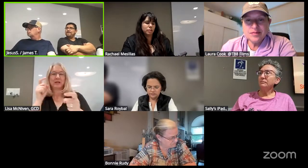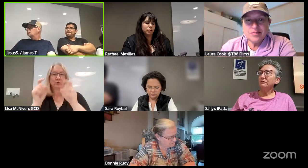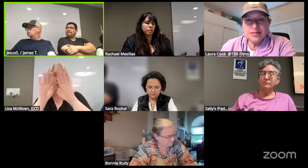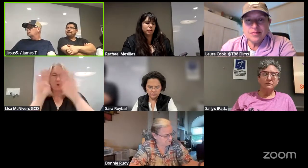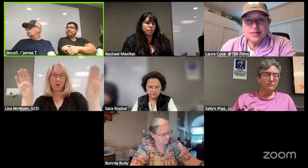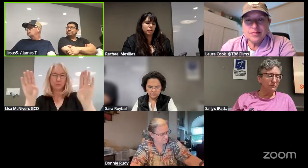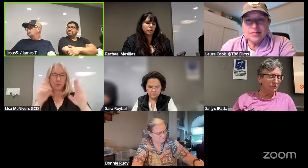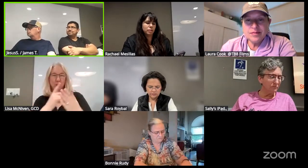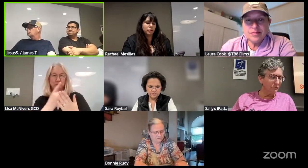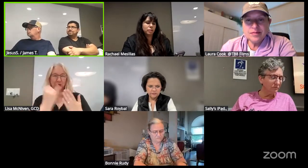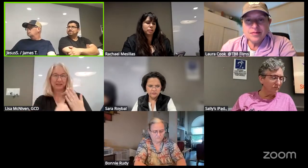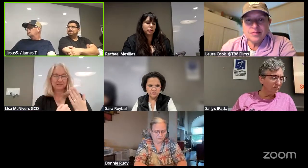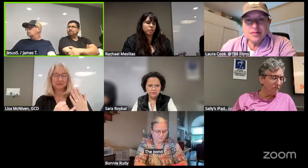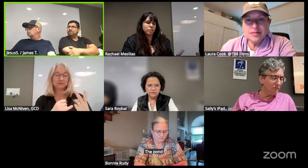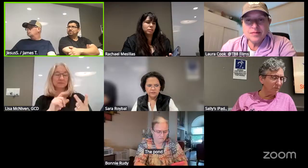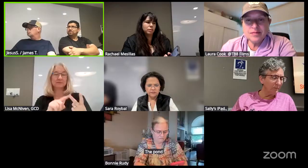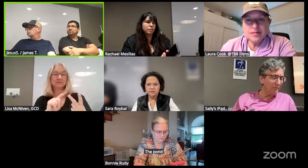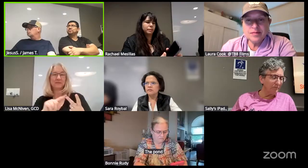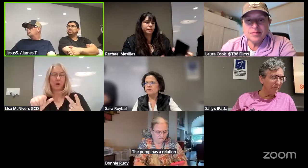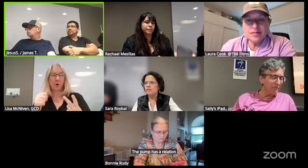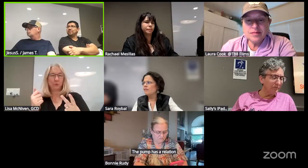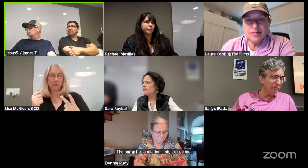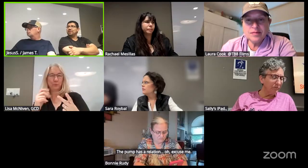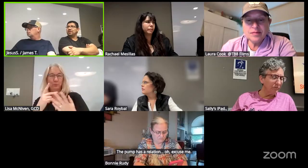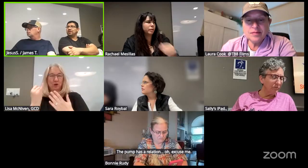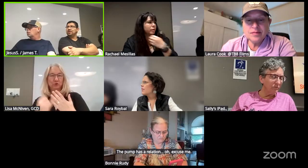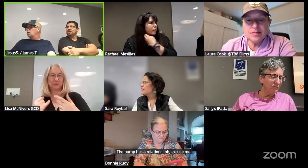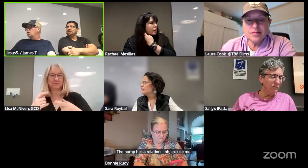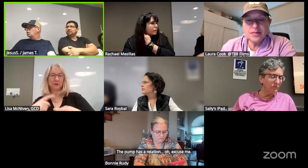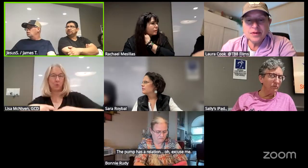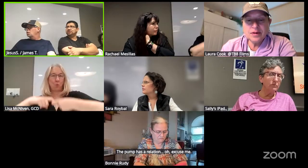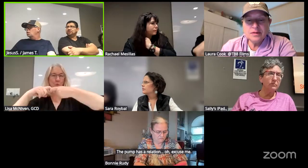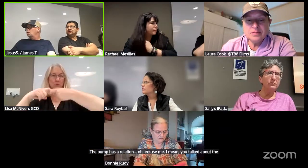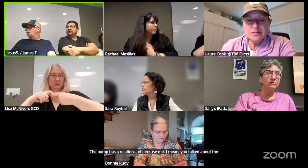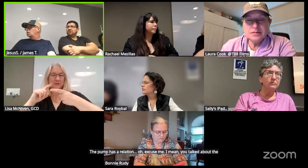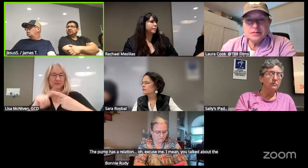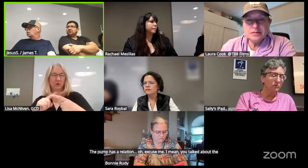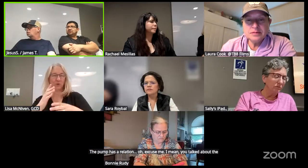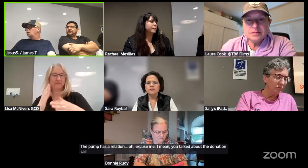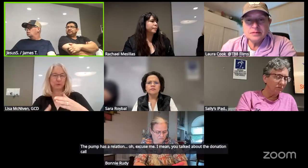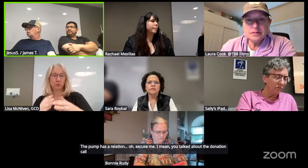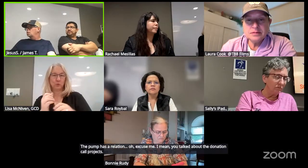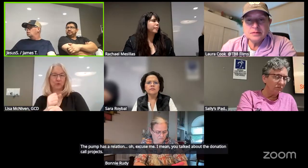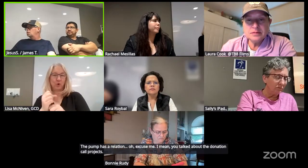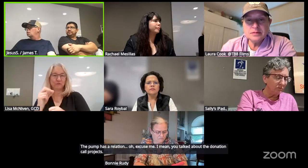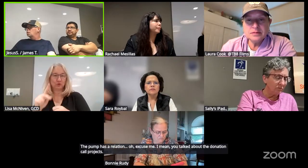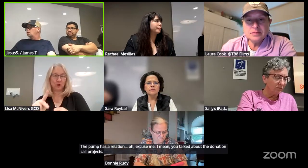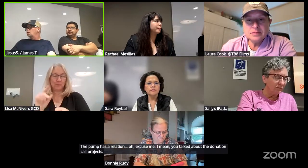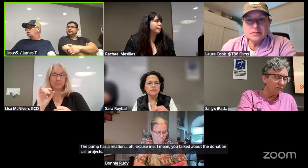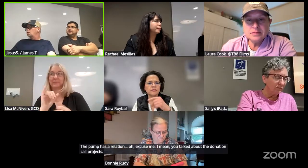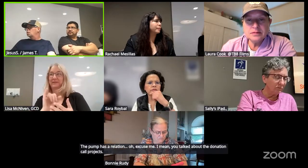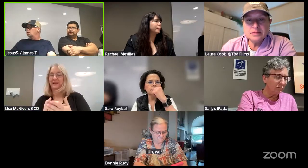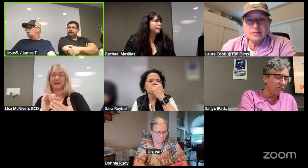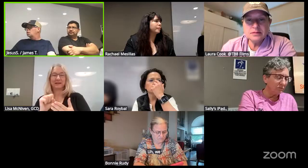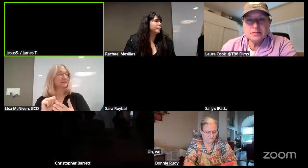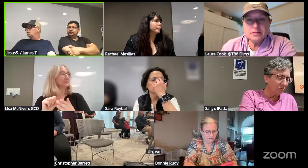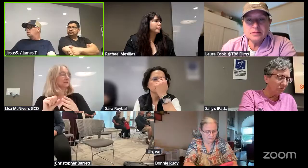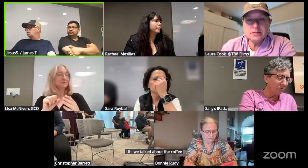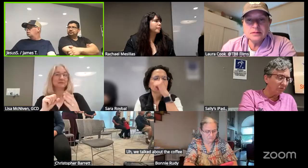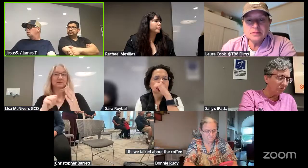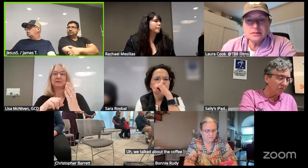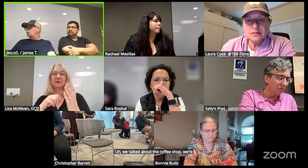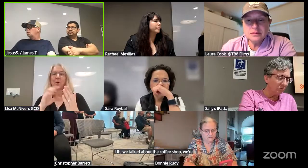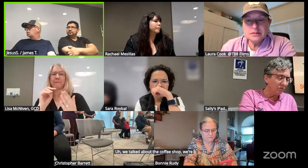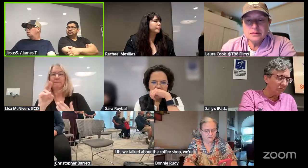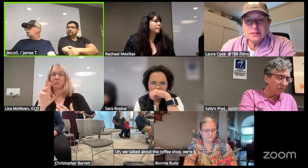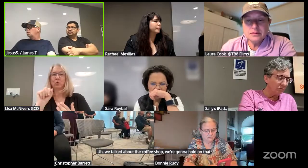So PAW has a excuse me. We talked about the donation hall project. We talked about the coffee shop. We're going to hold on